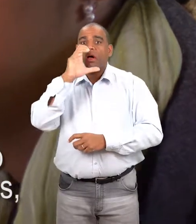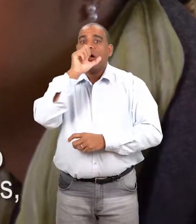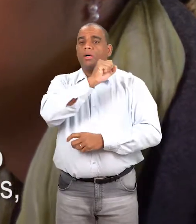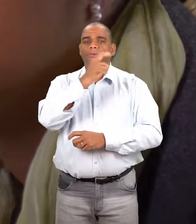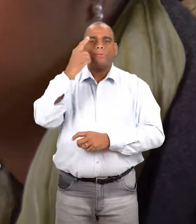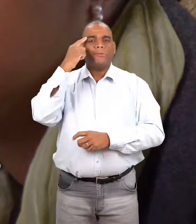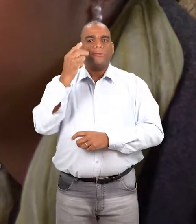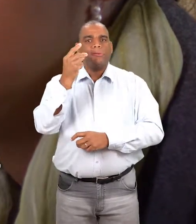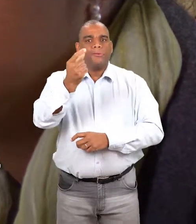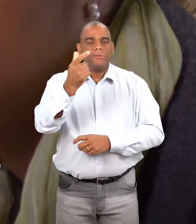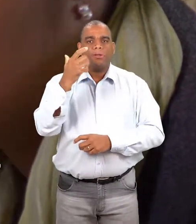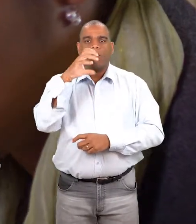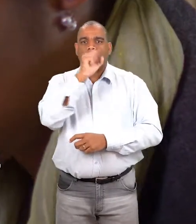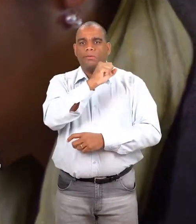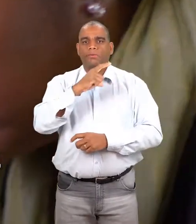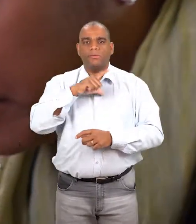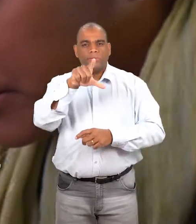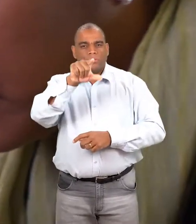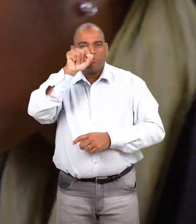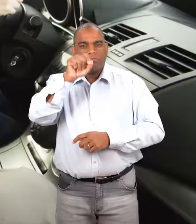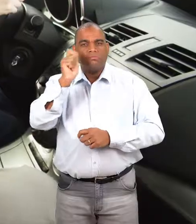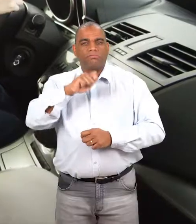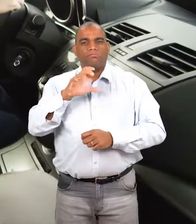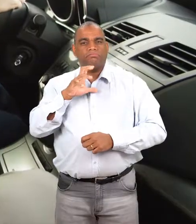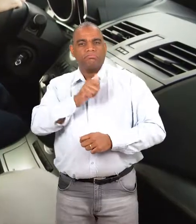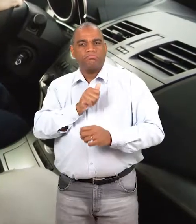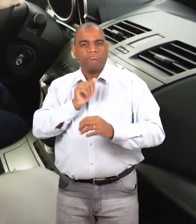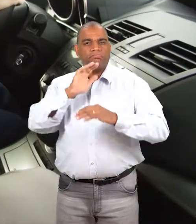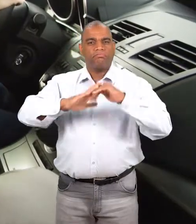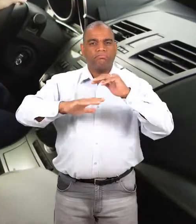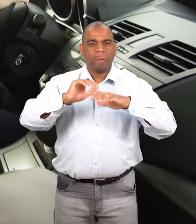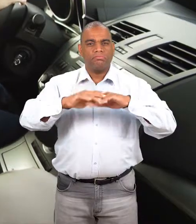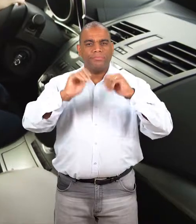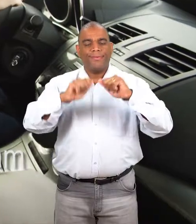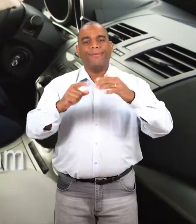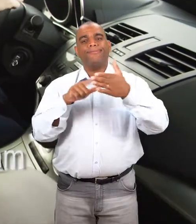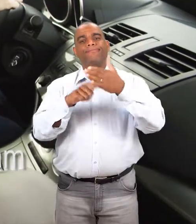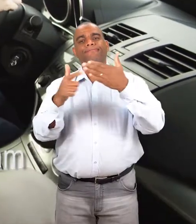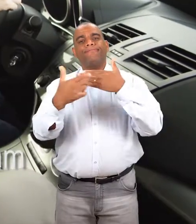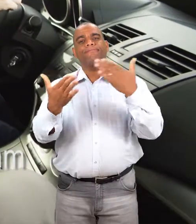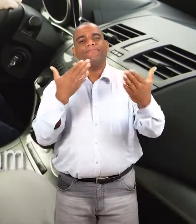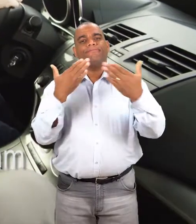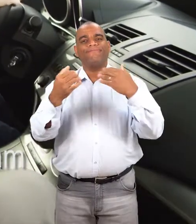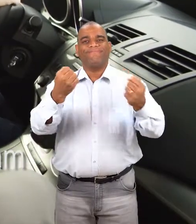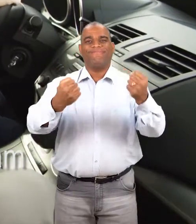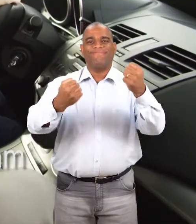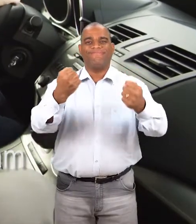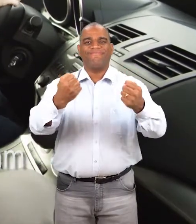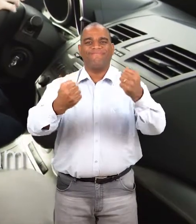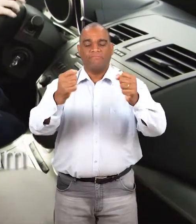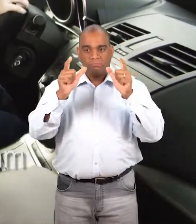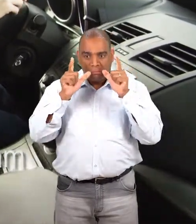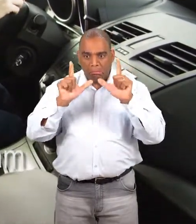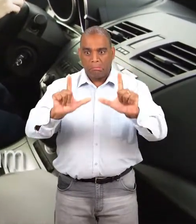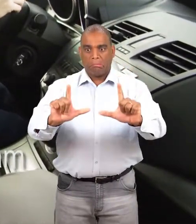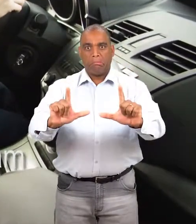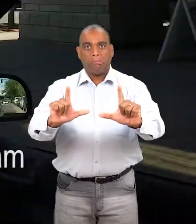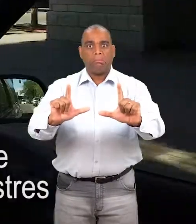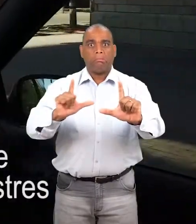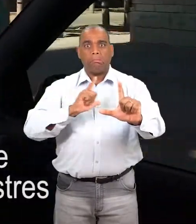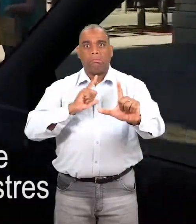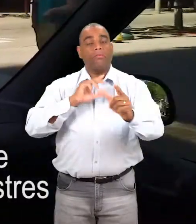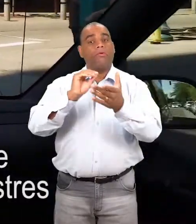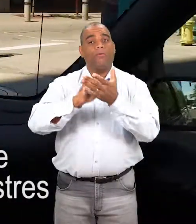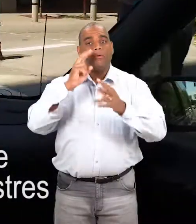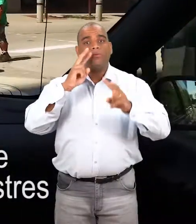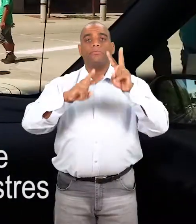your options. Select one and then act. It's like learning to drive a car. Many new drivers are focused on the instrument panel right in front of them,